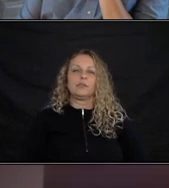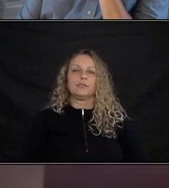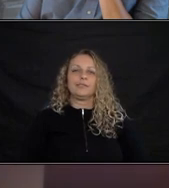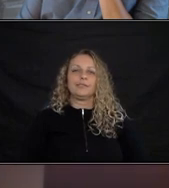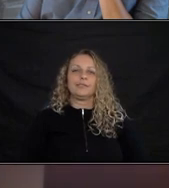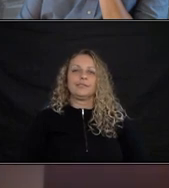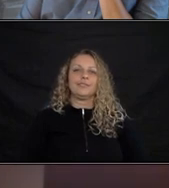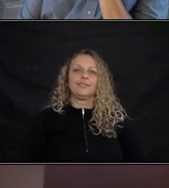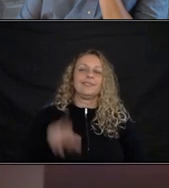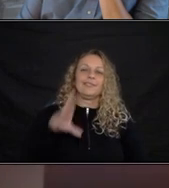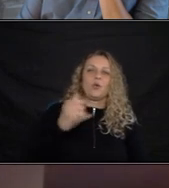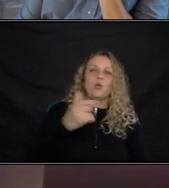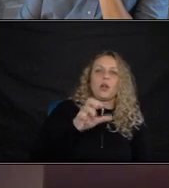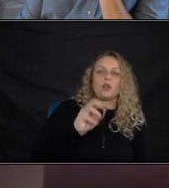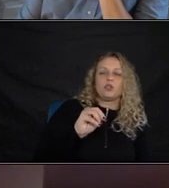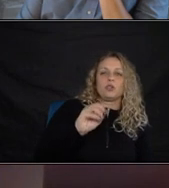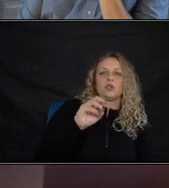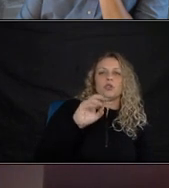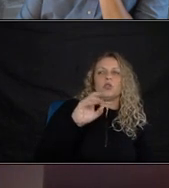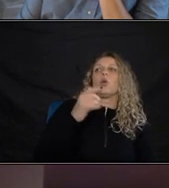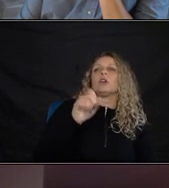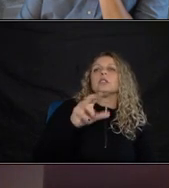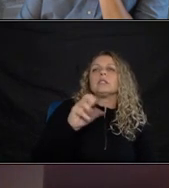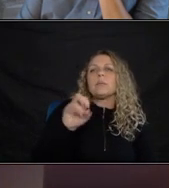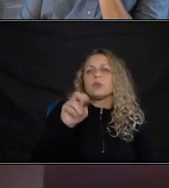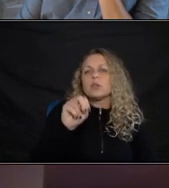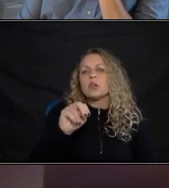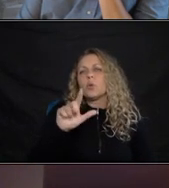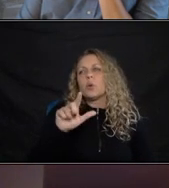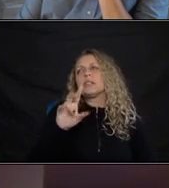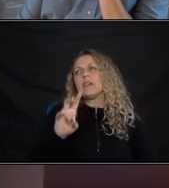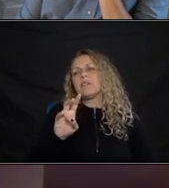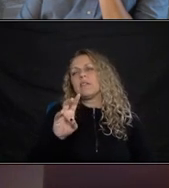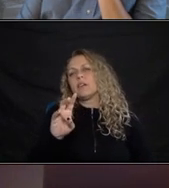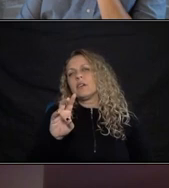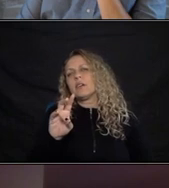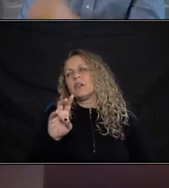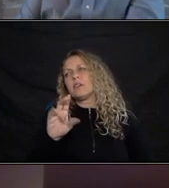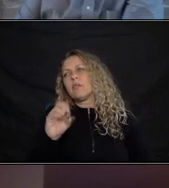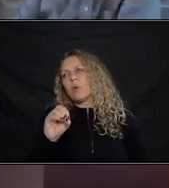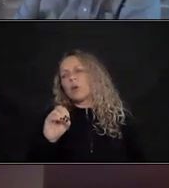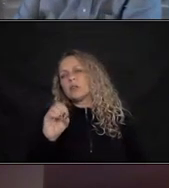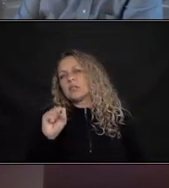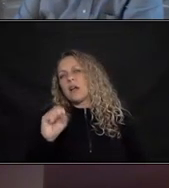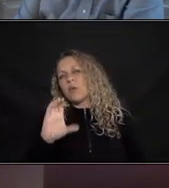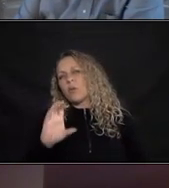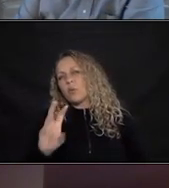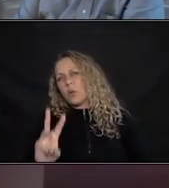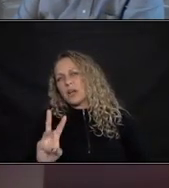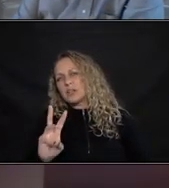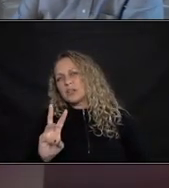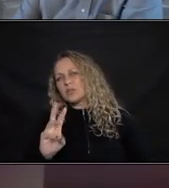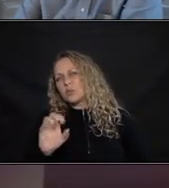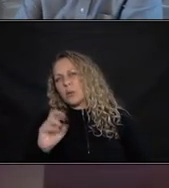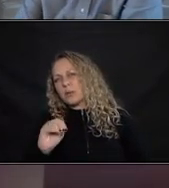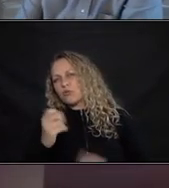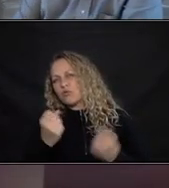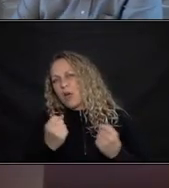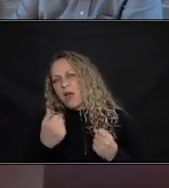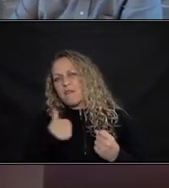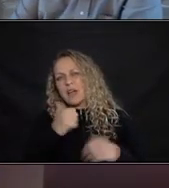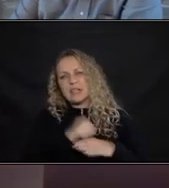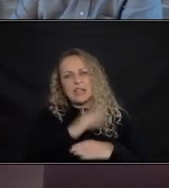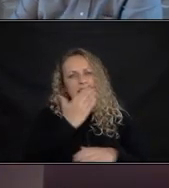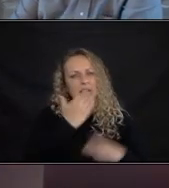My name is Roger Saberson. I live at 2740 Southwest 23rd Crandall Drive. And I sent an email to the mayor